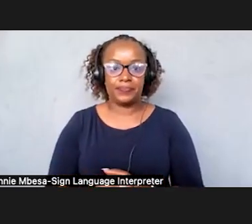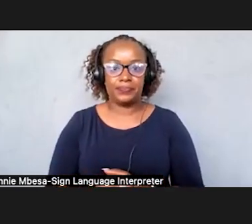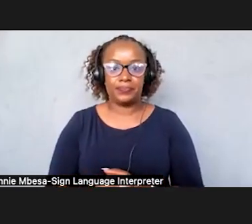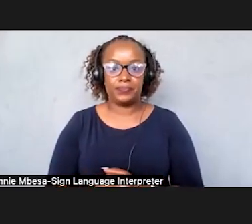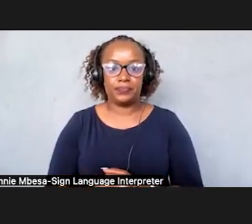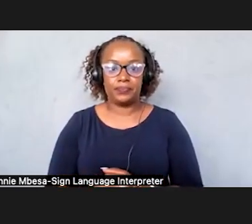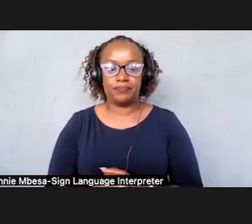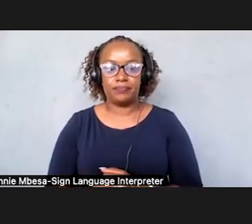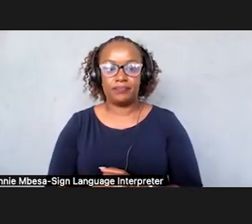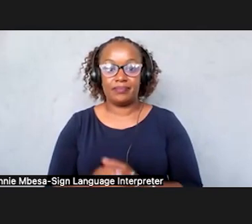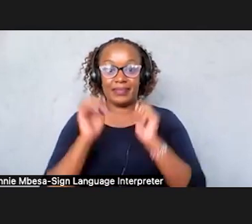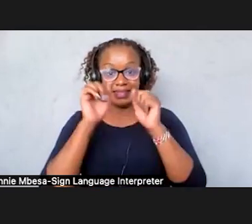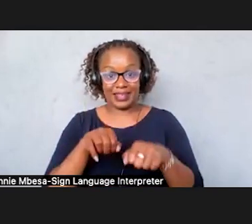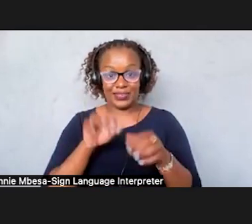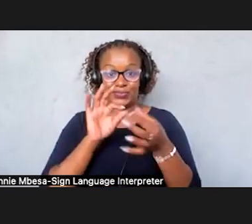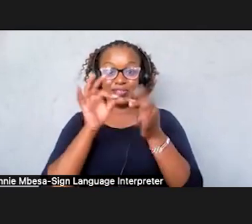Can you translate it for me?